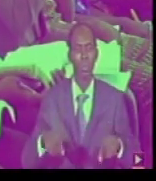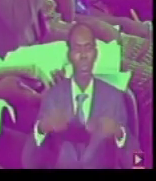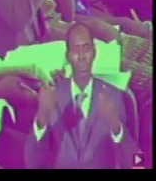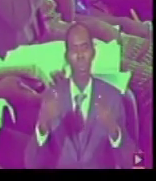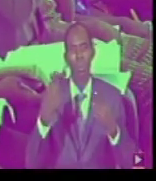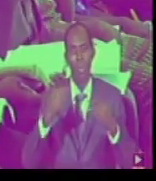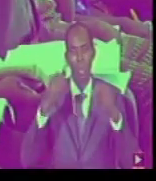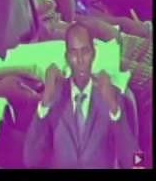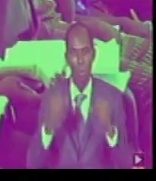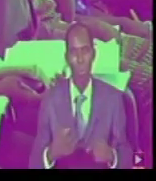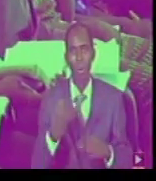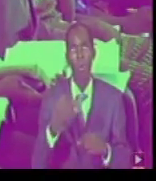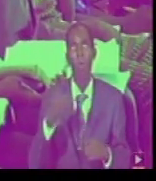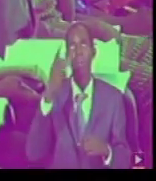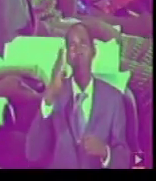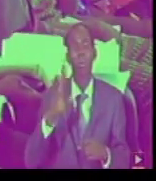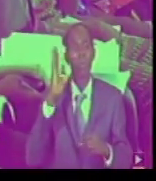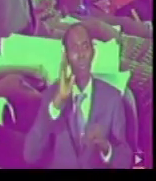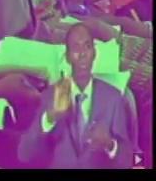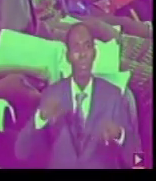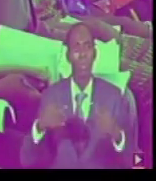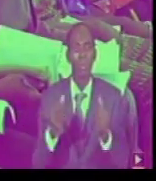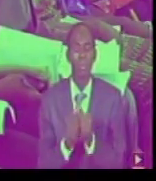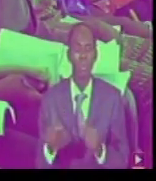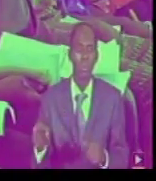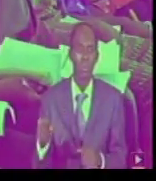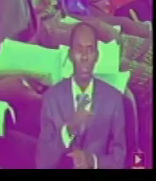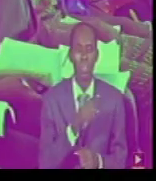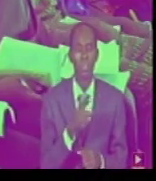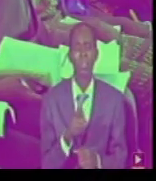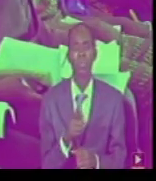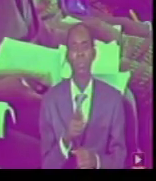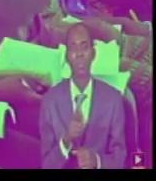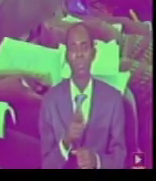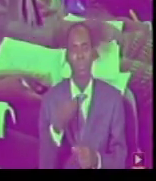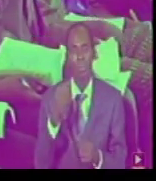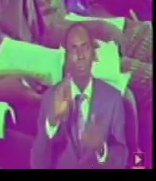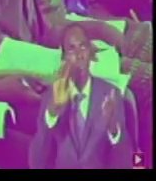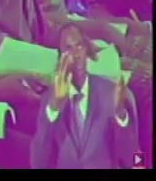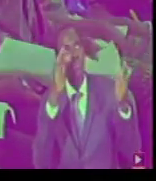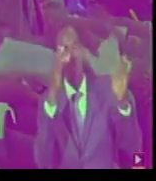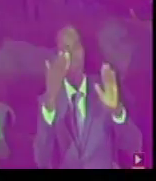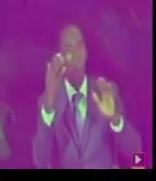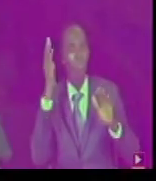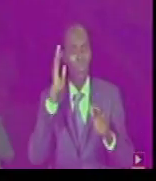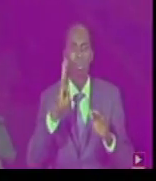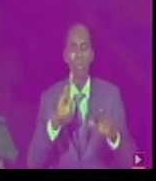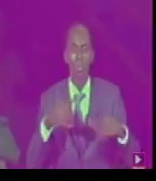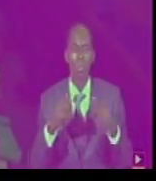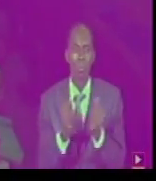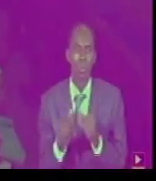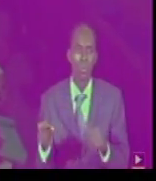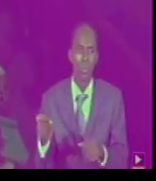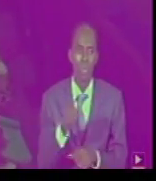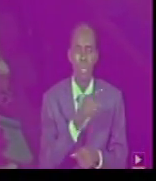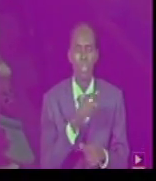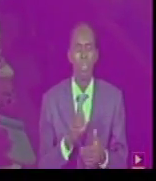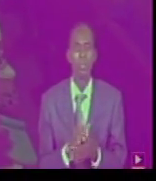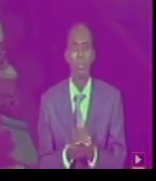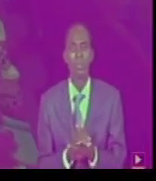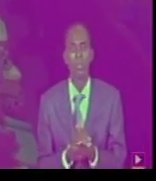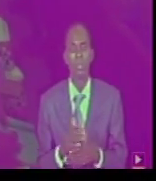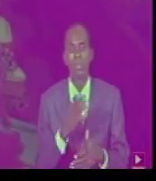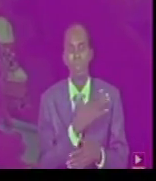of God will go with you. The presence of God will go with you. And